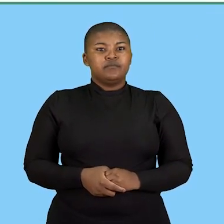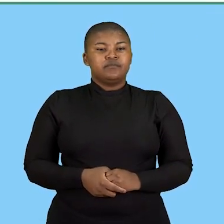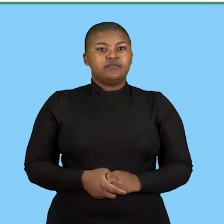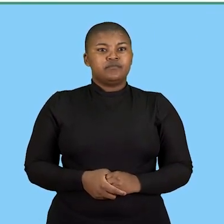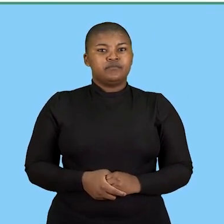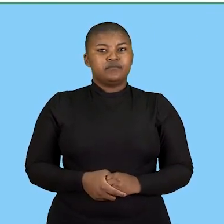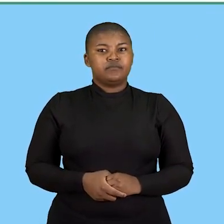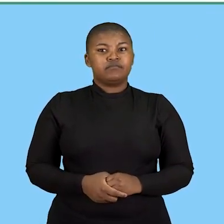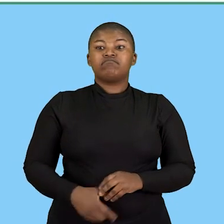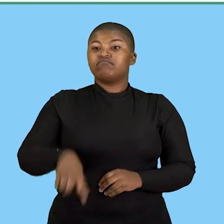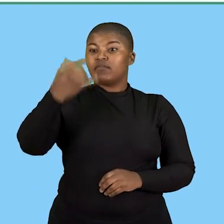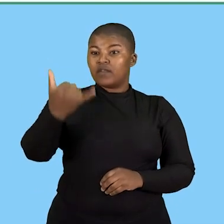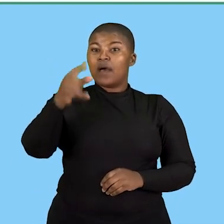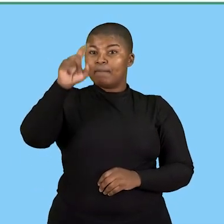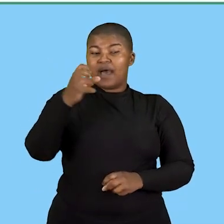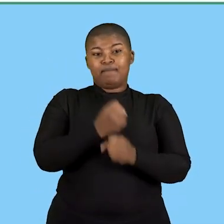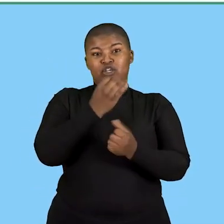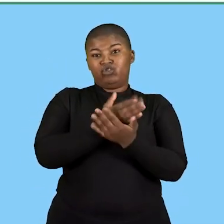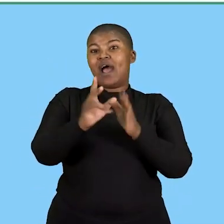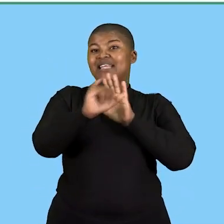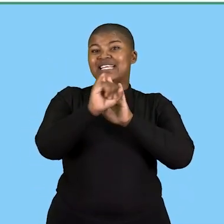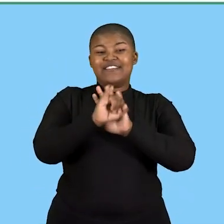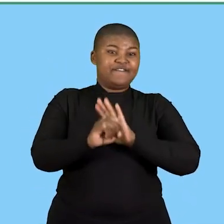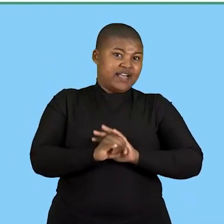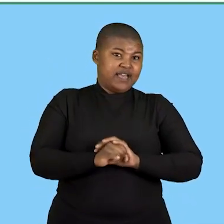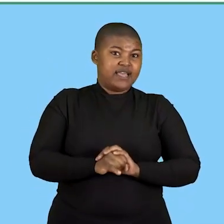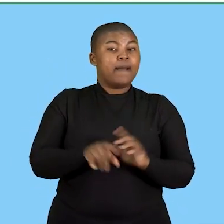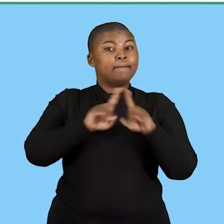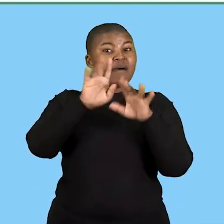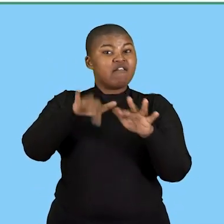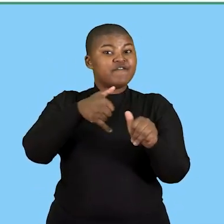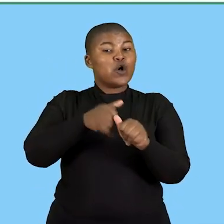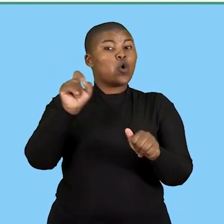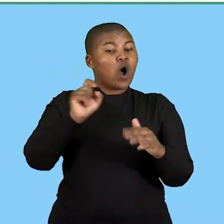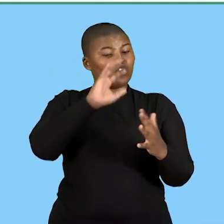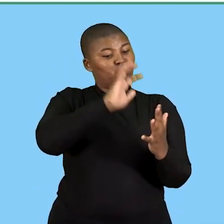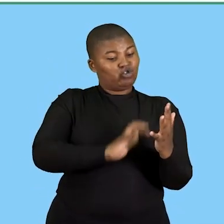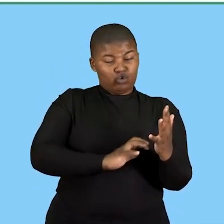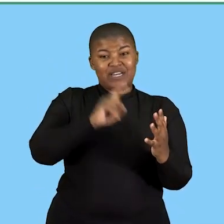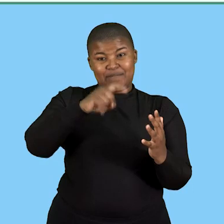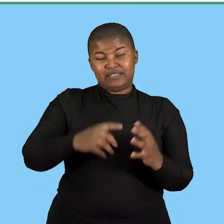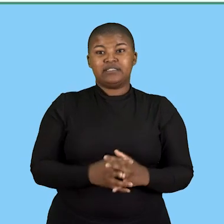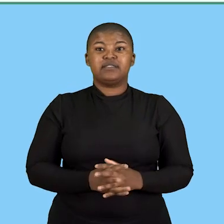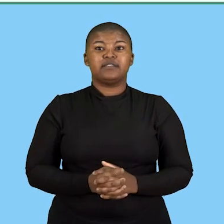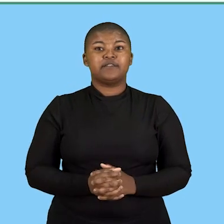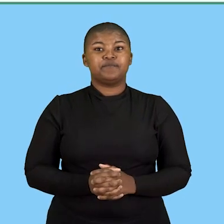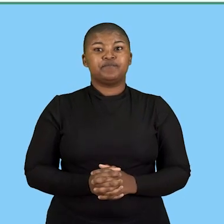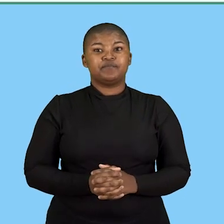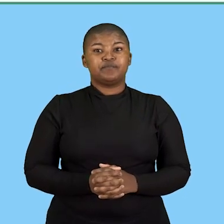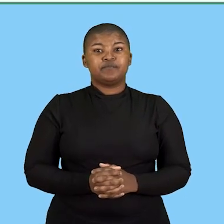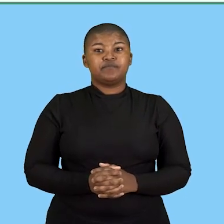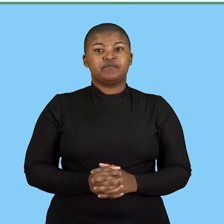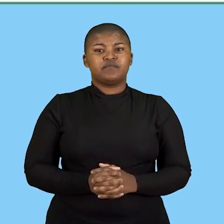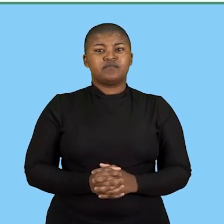Now, you are expected to identify, but what guides you is the scenario. So you need to look into the scenario.